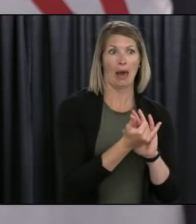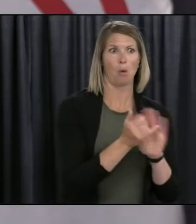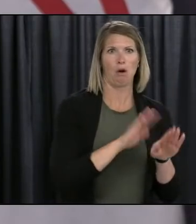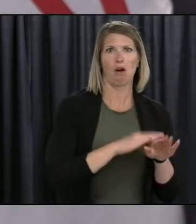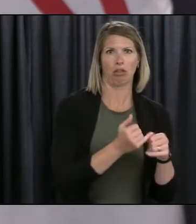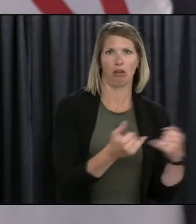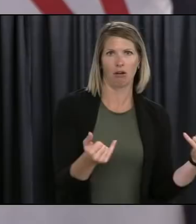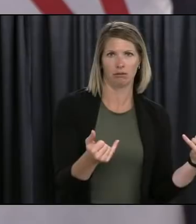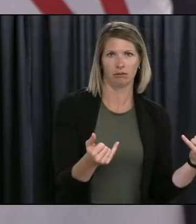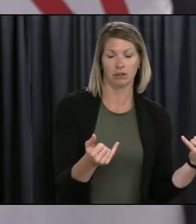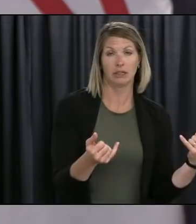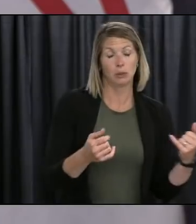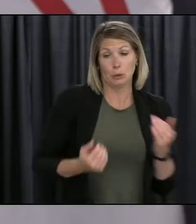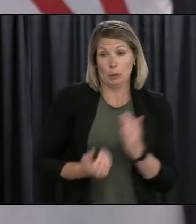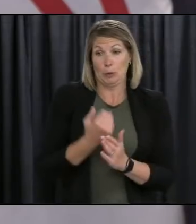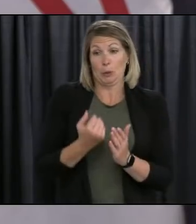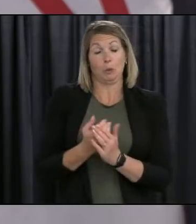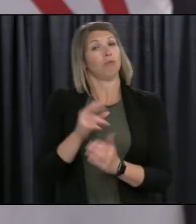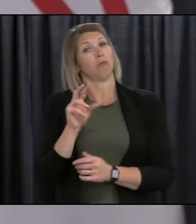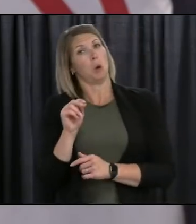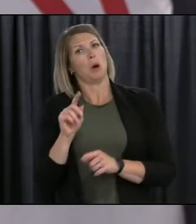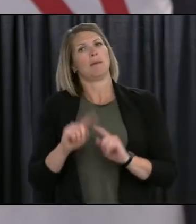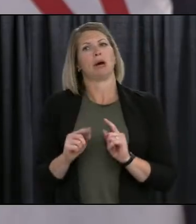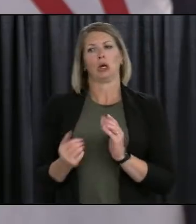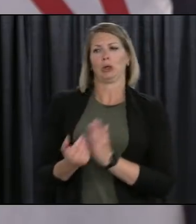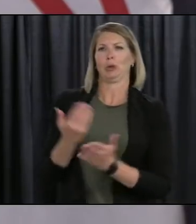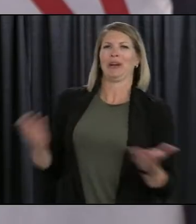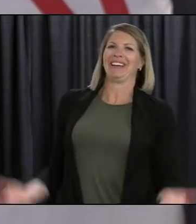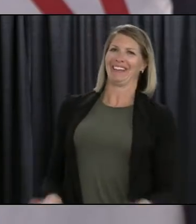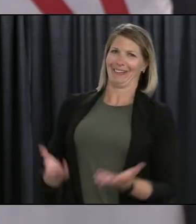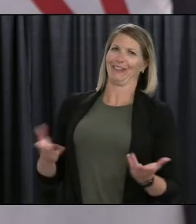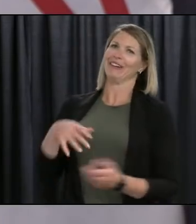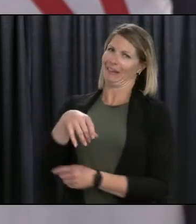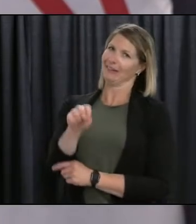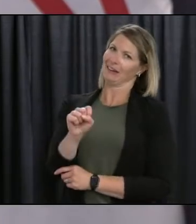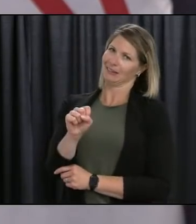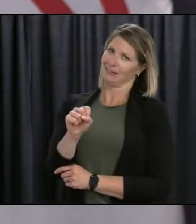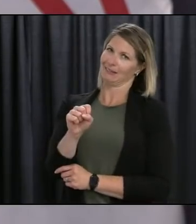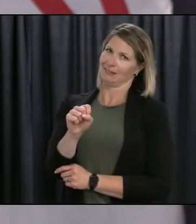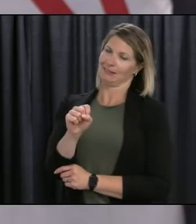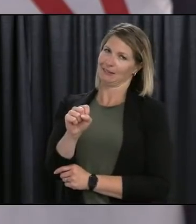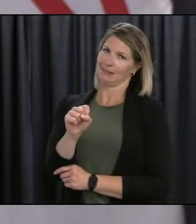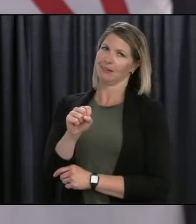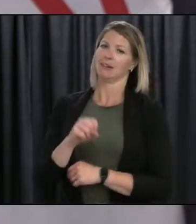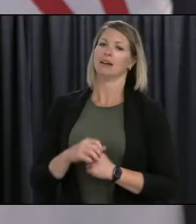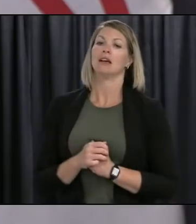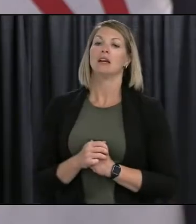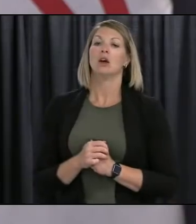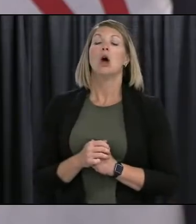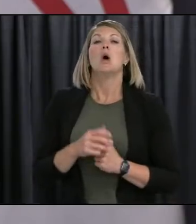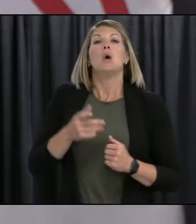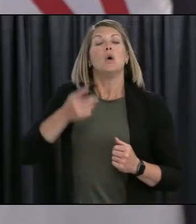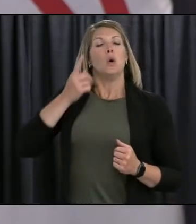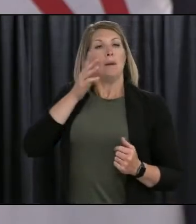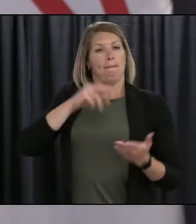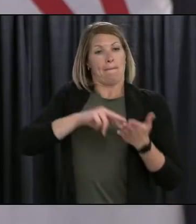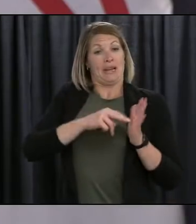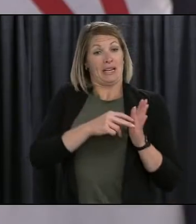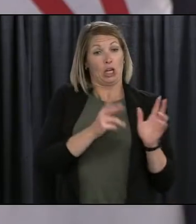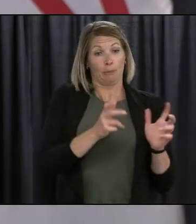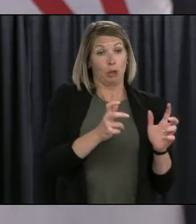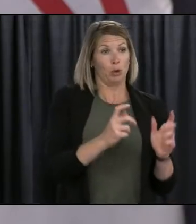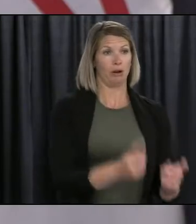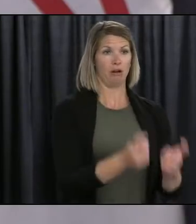next school year, we understand that technology can no longer be viewed as an add-on to education. It is central to